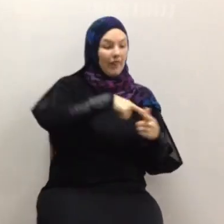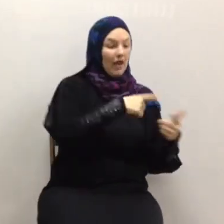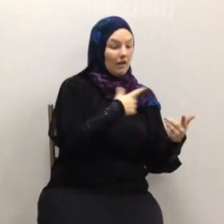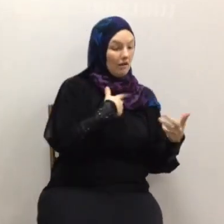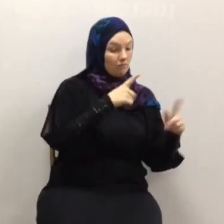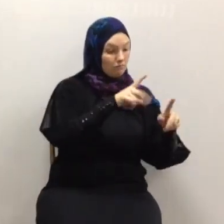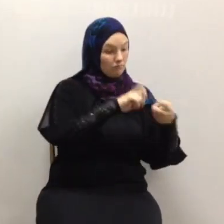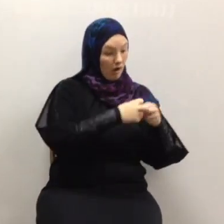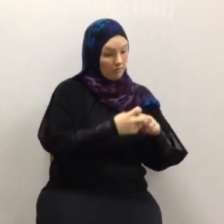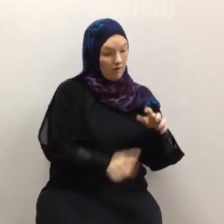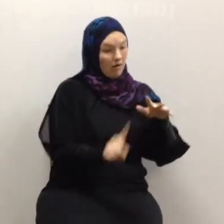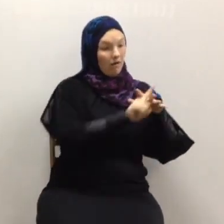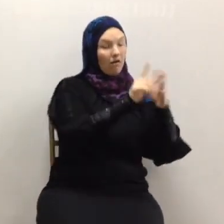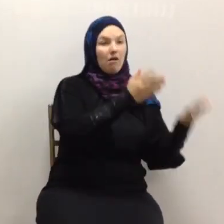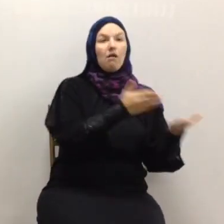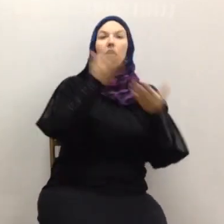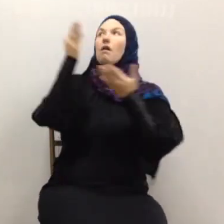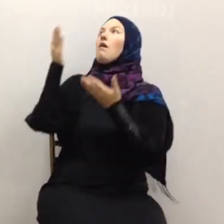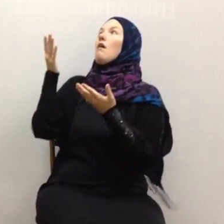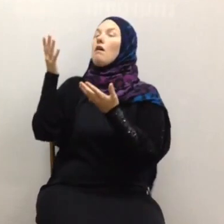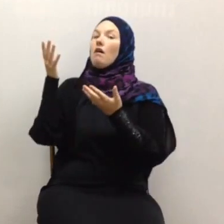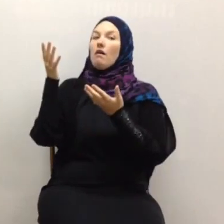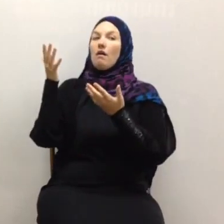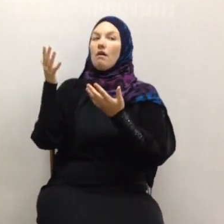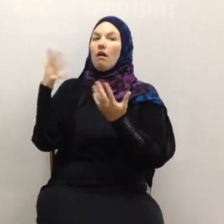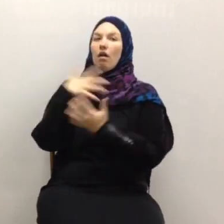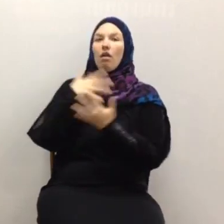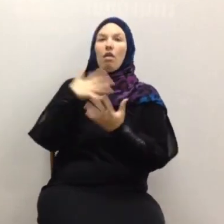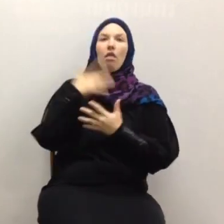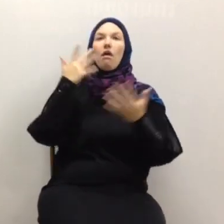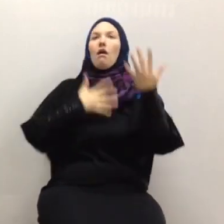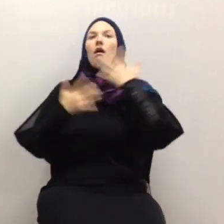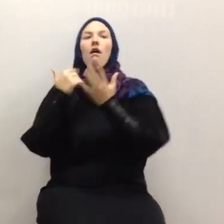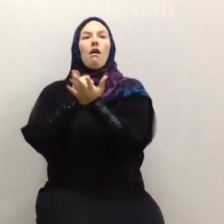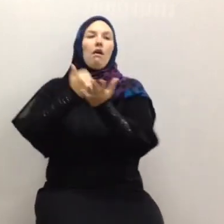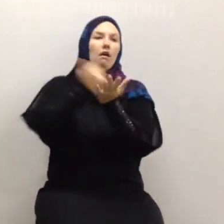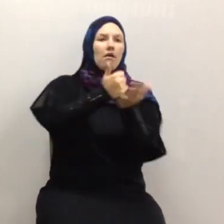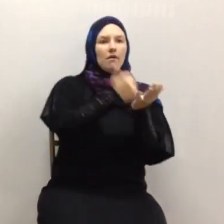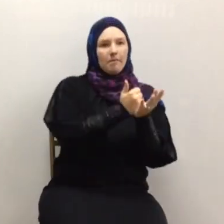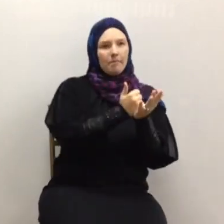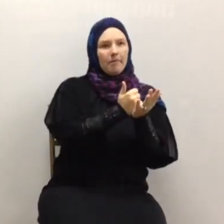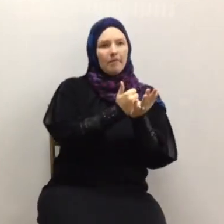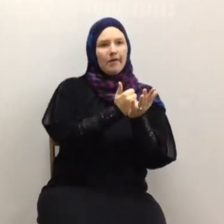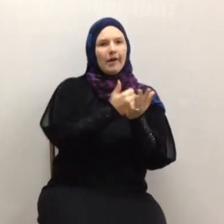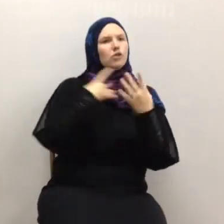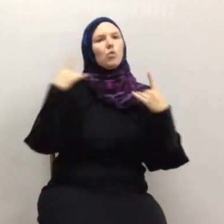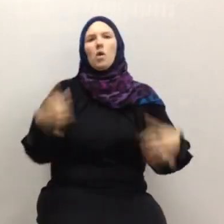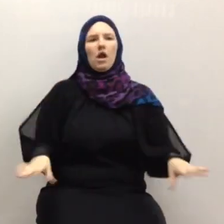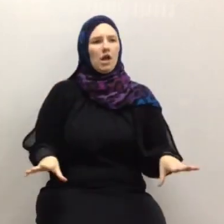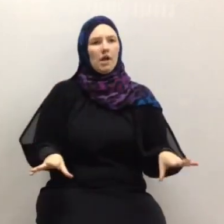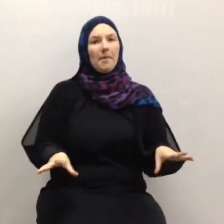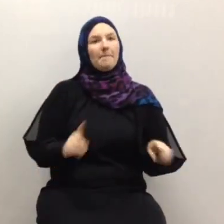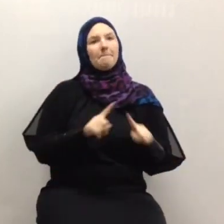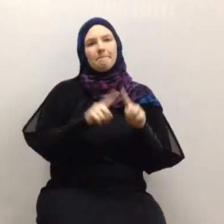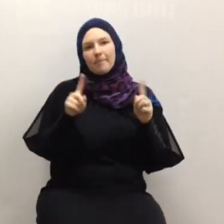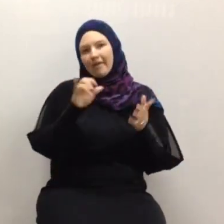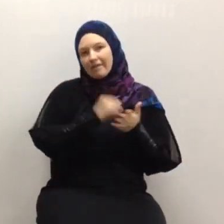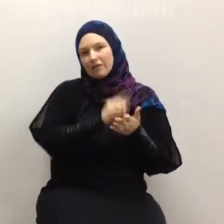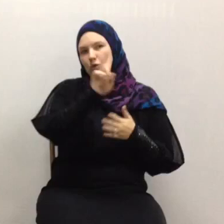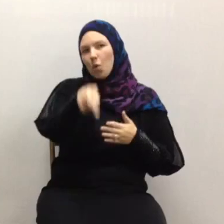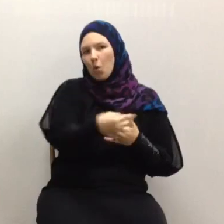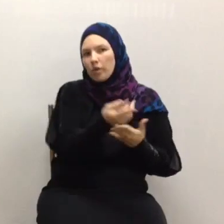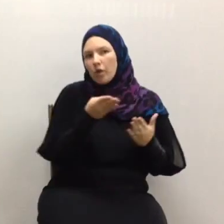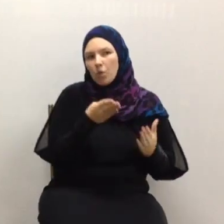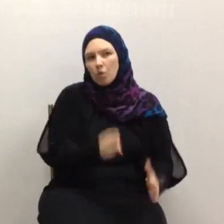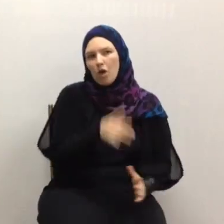freak out and they are desperate and they don't like it. But this is the only way you respond. This